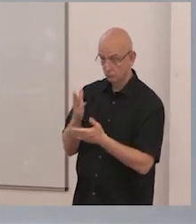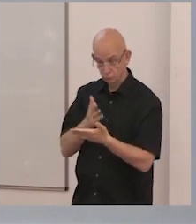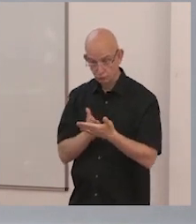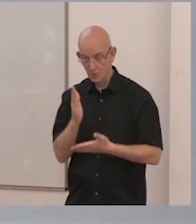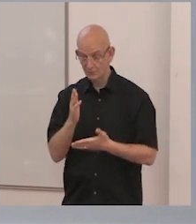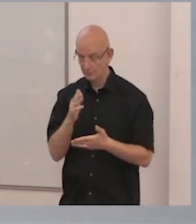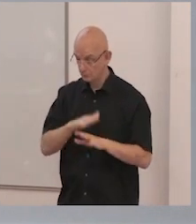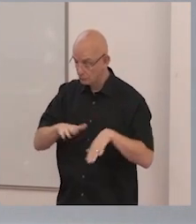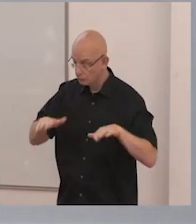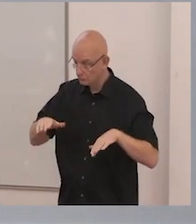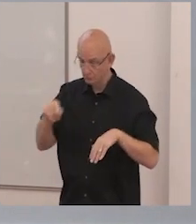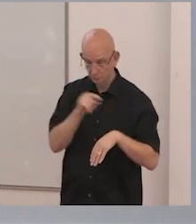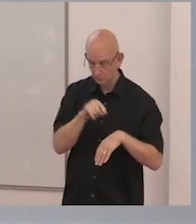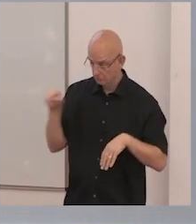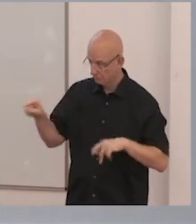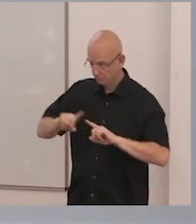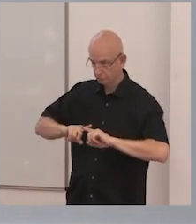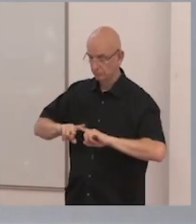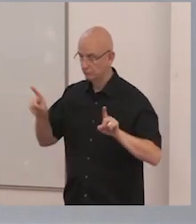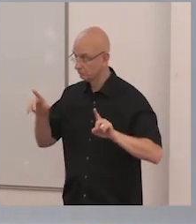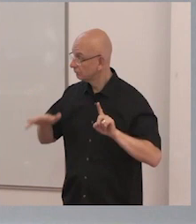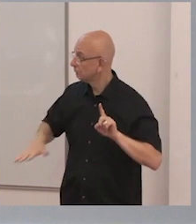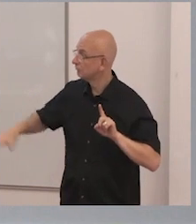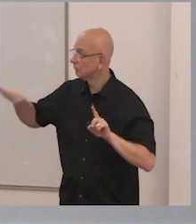The rights set out in the CRC in Article